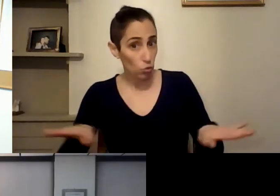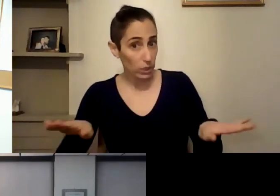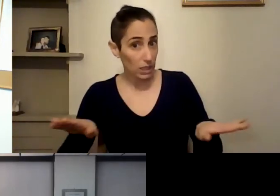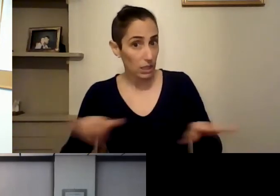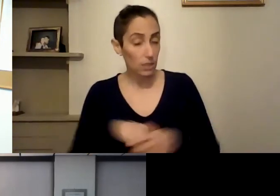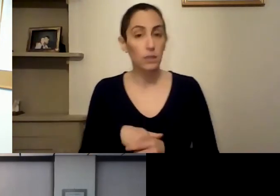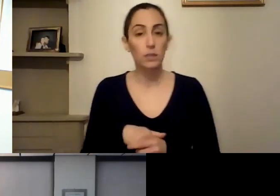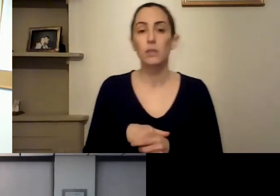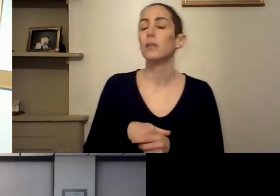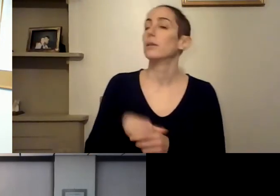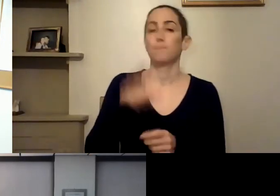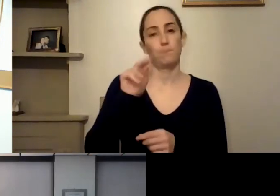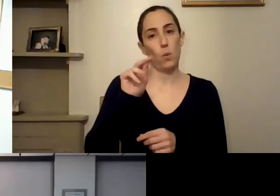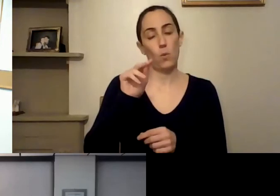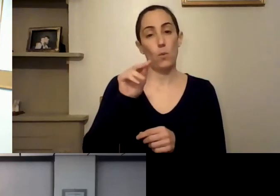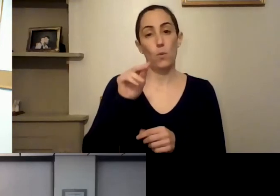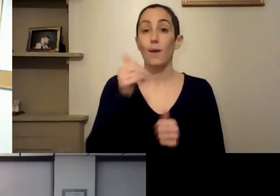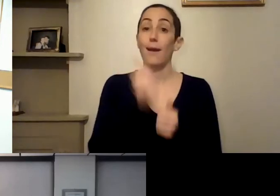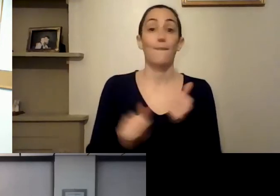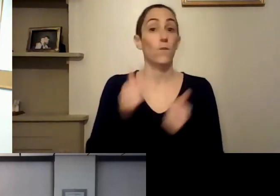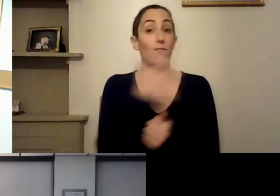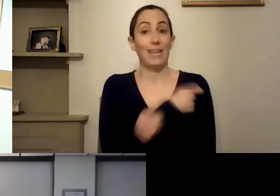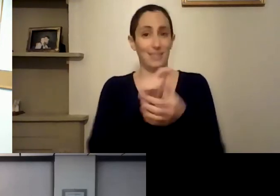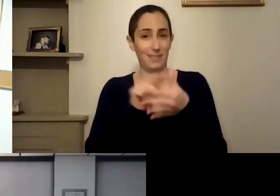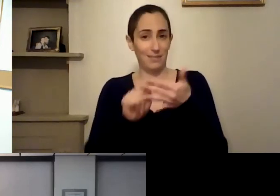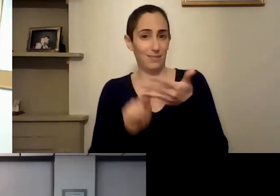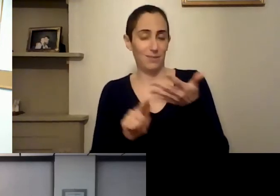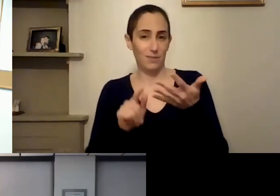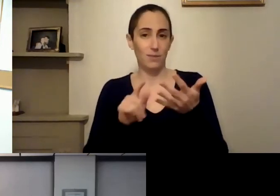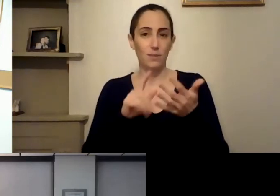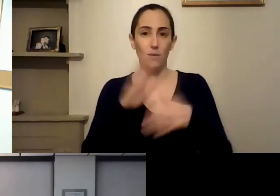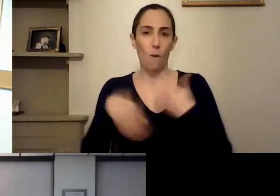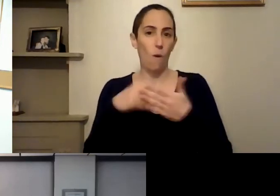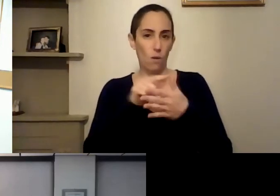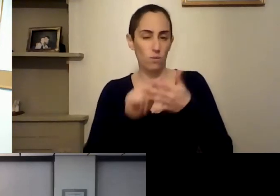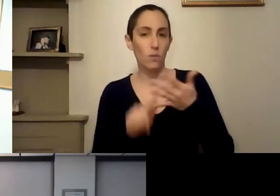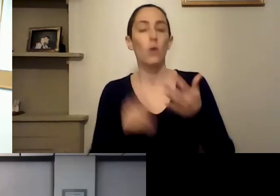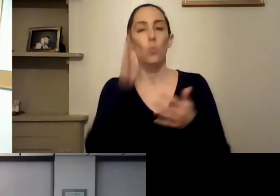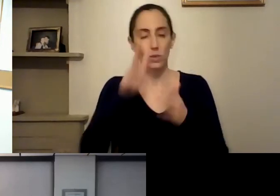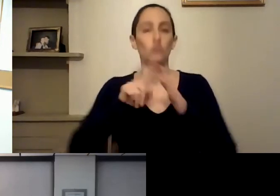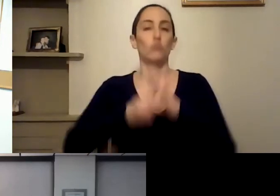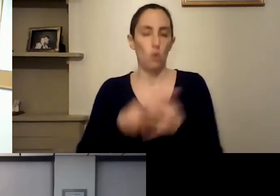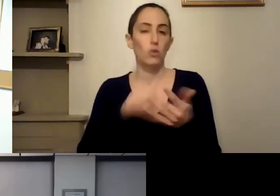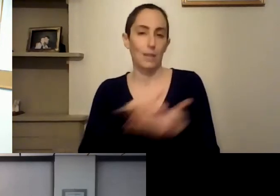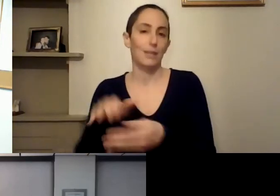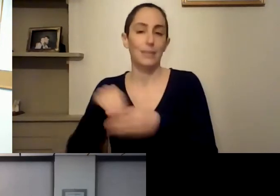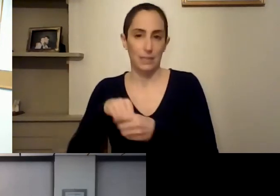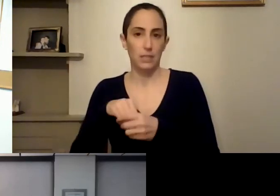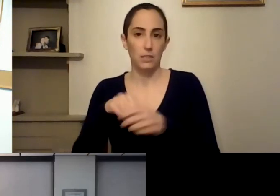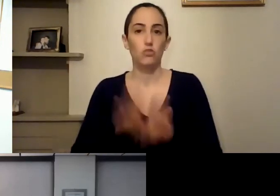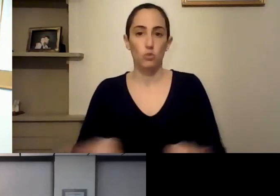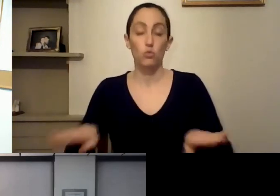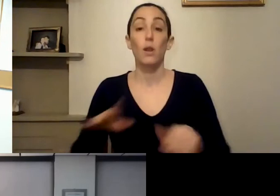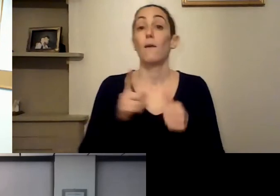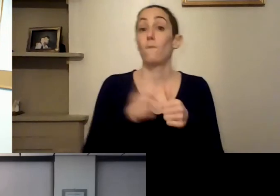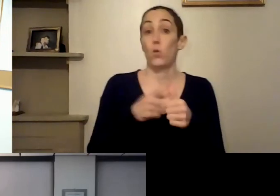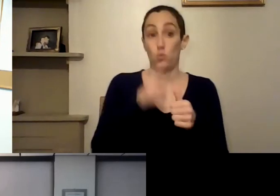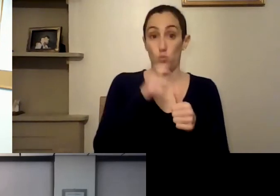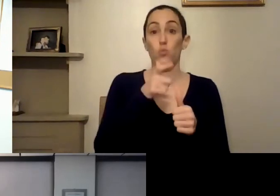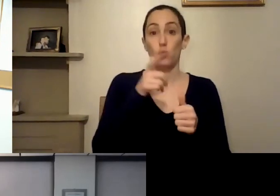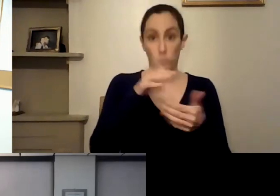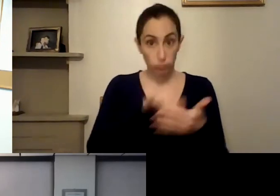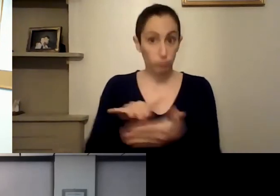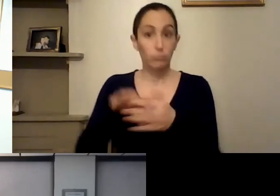No, all of these will eventually start studying vaccines in children. The first will be the Johnson & Johnson, but